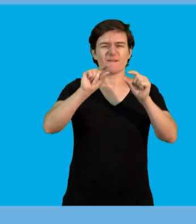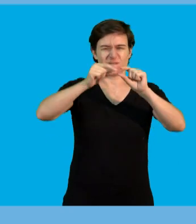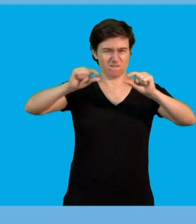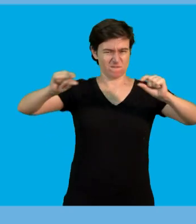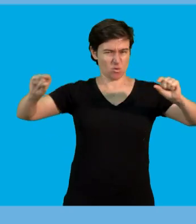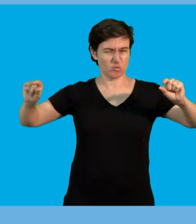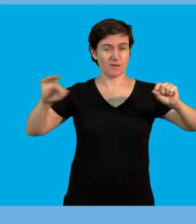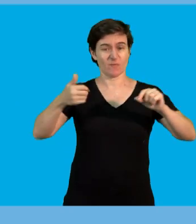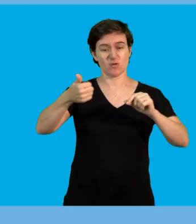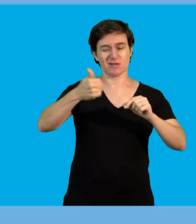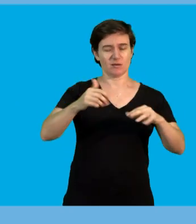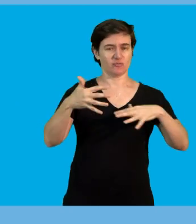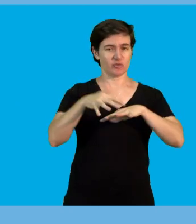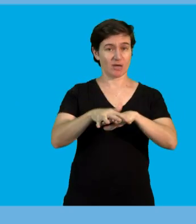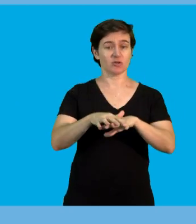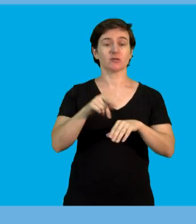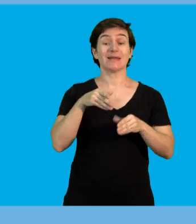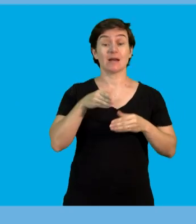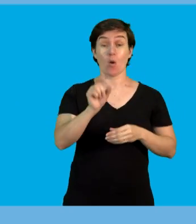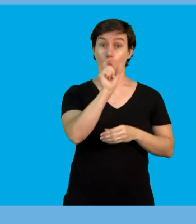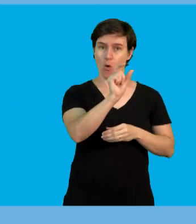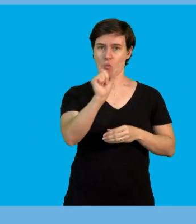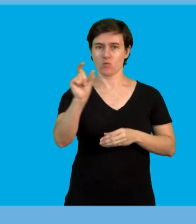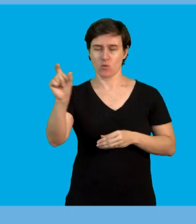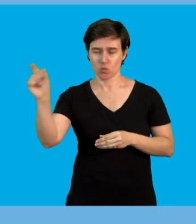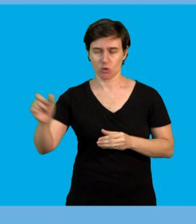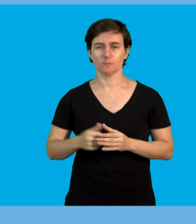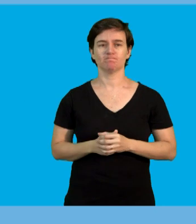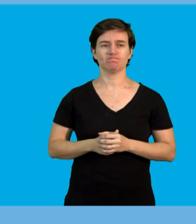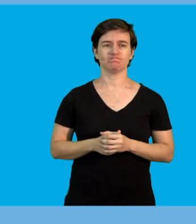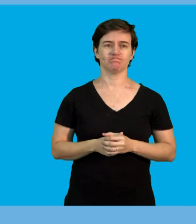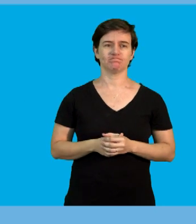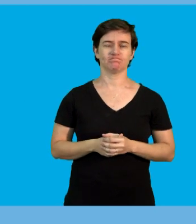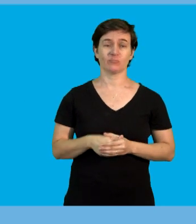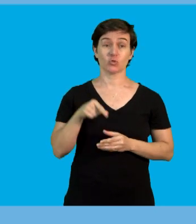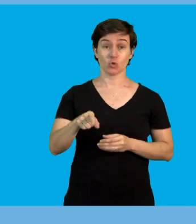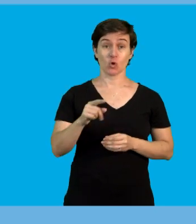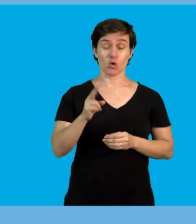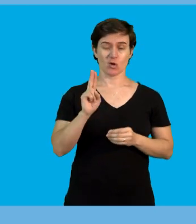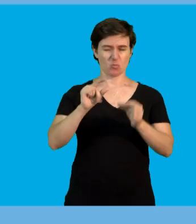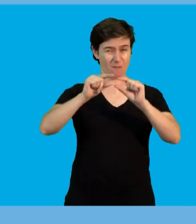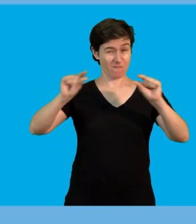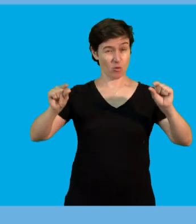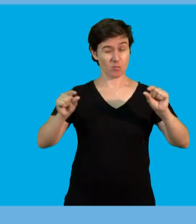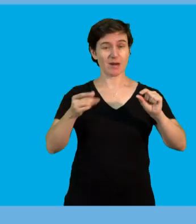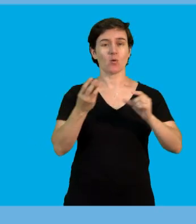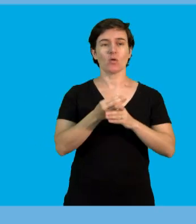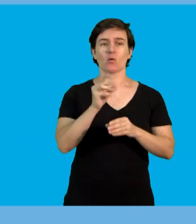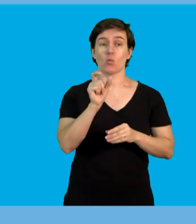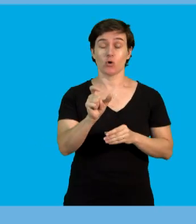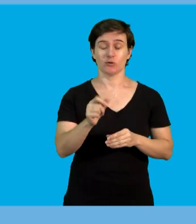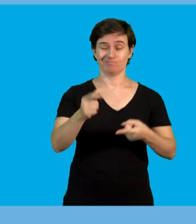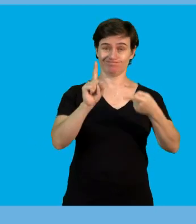formula of the following reactions as a word equation. So we need to give the general formula as a word equation for